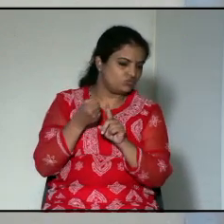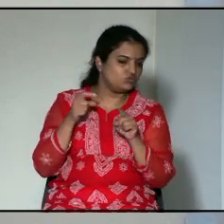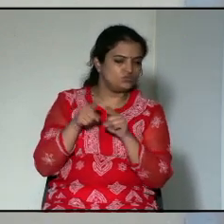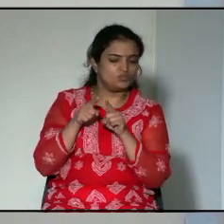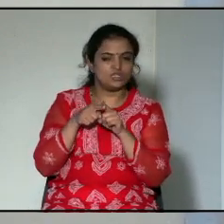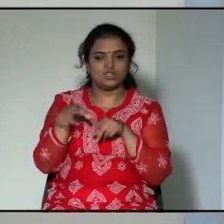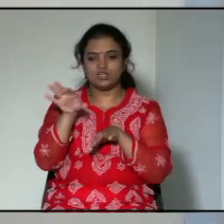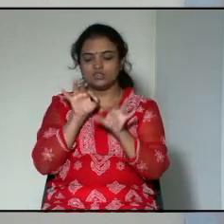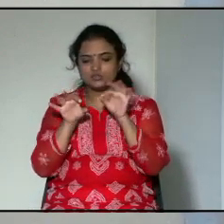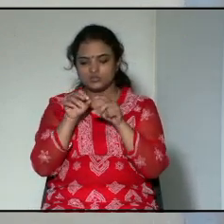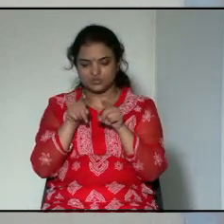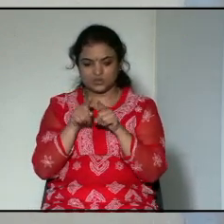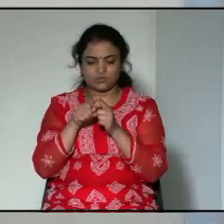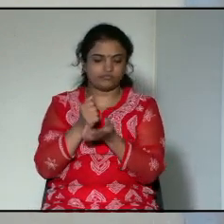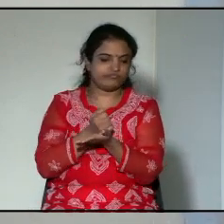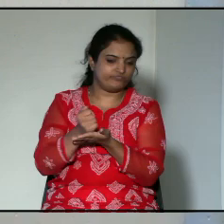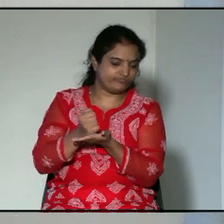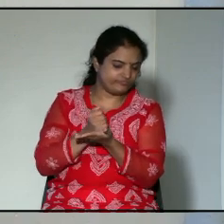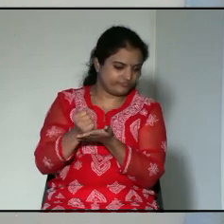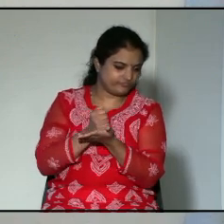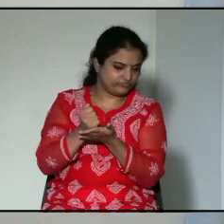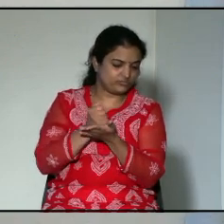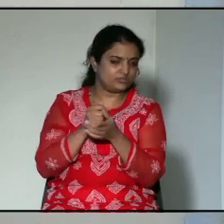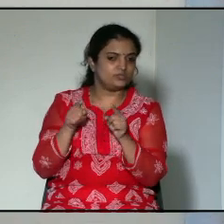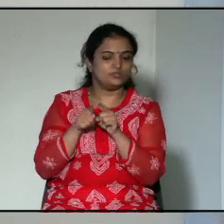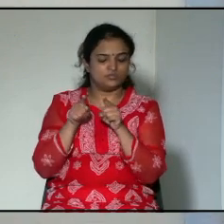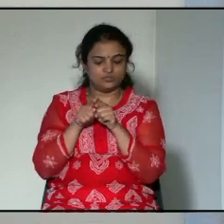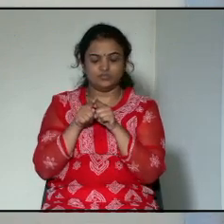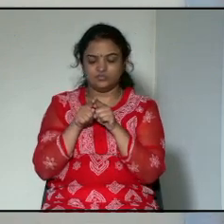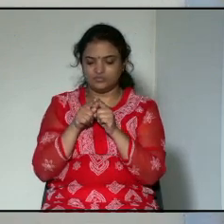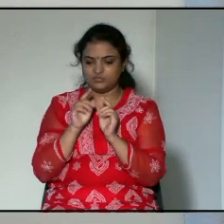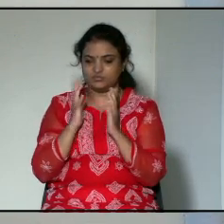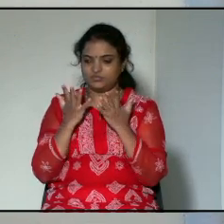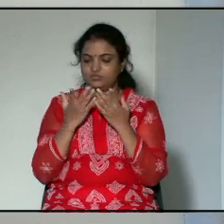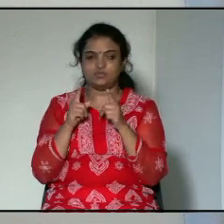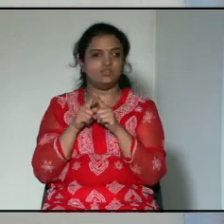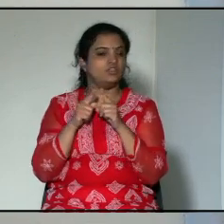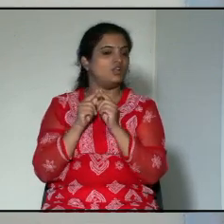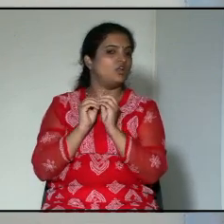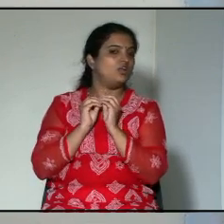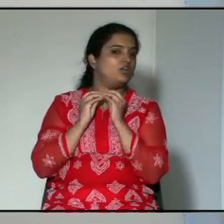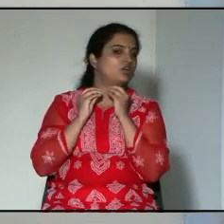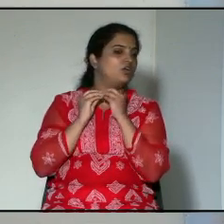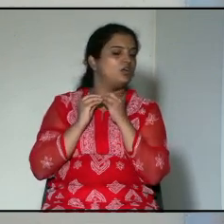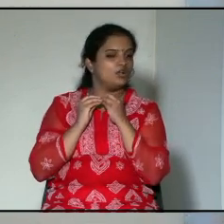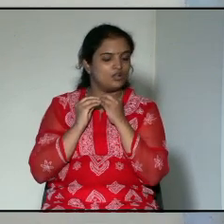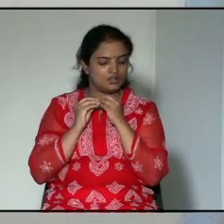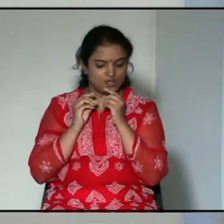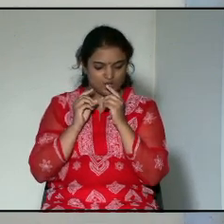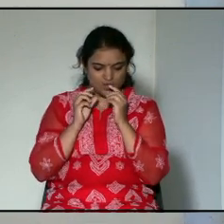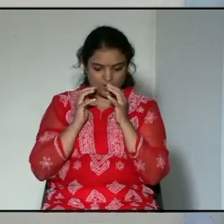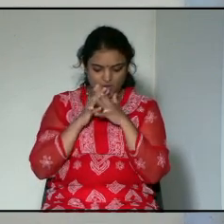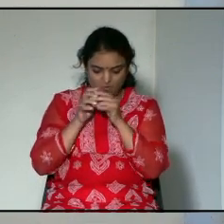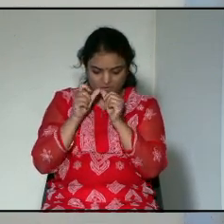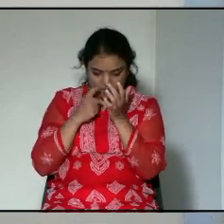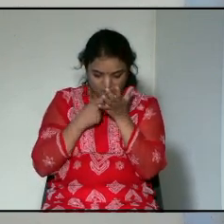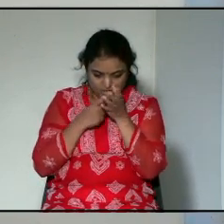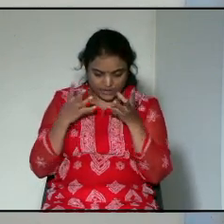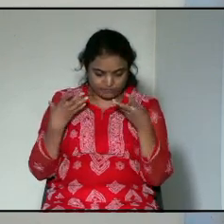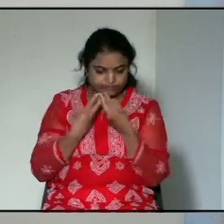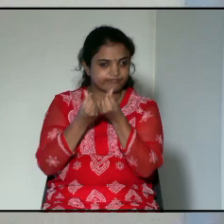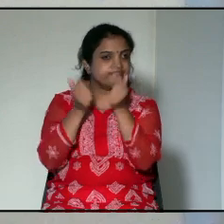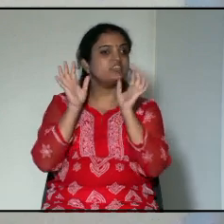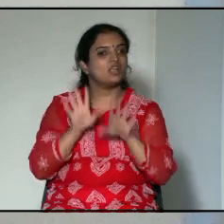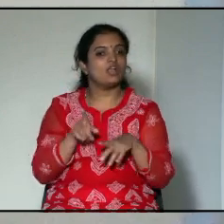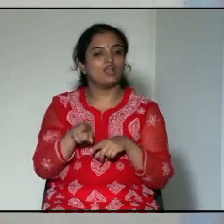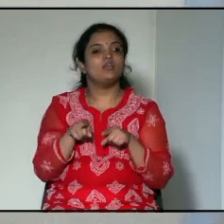chosen reinvented practice of metal casting in the indigenous lost wax method. Signposting this juncture are two of